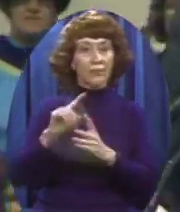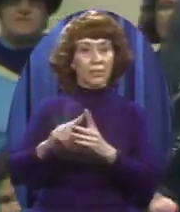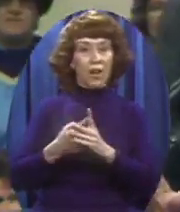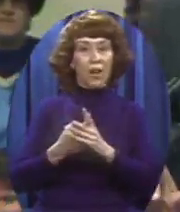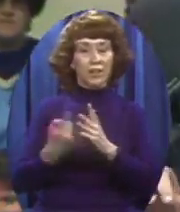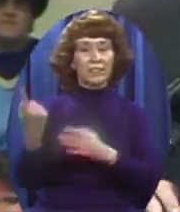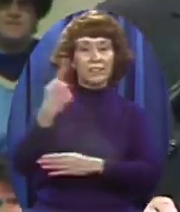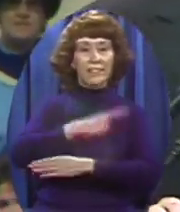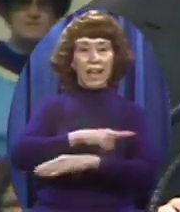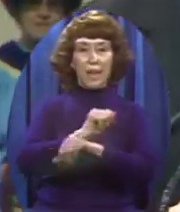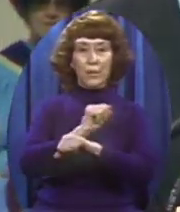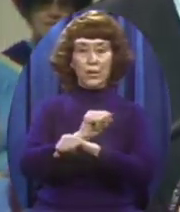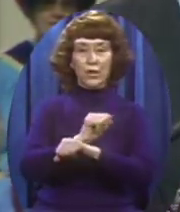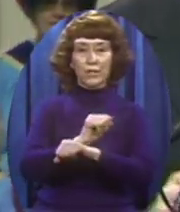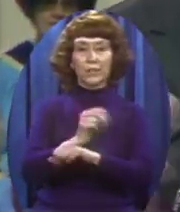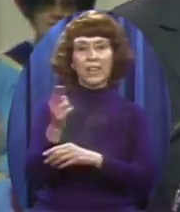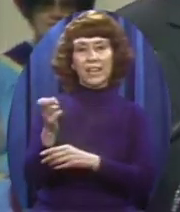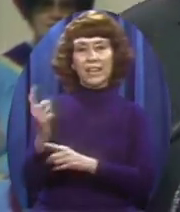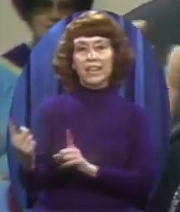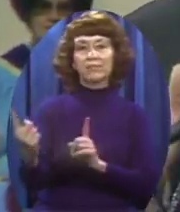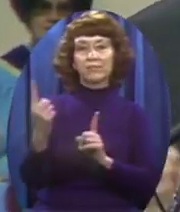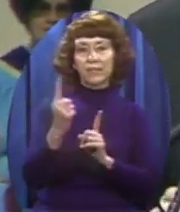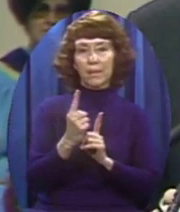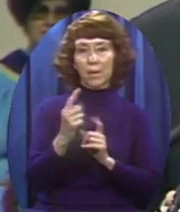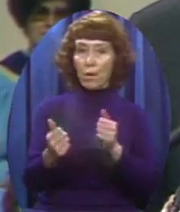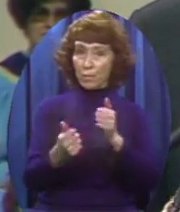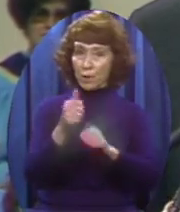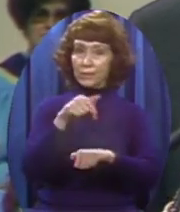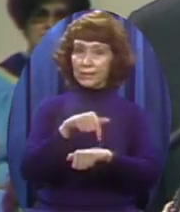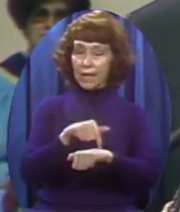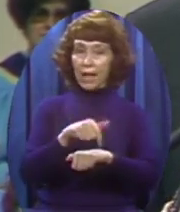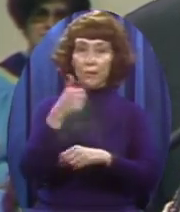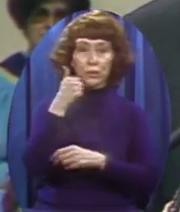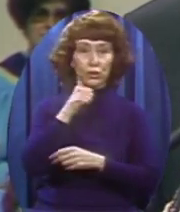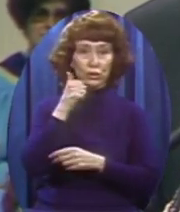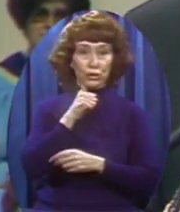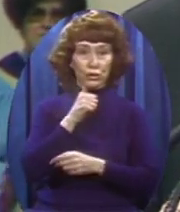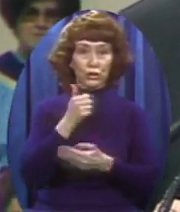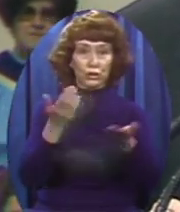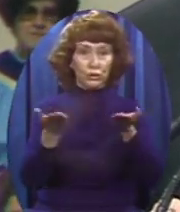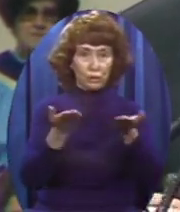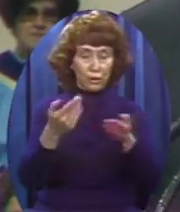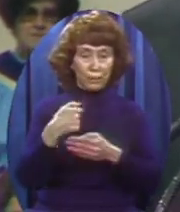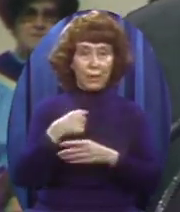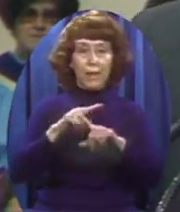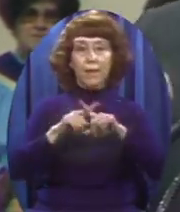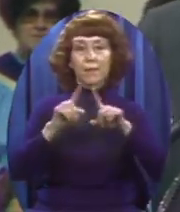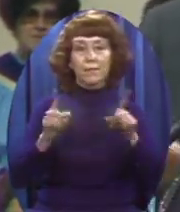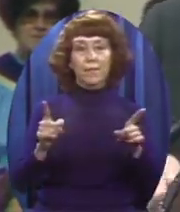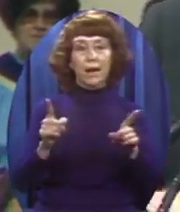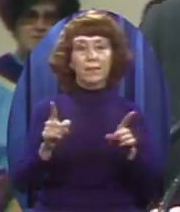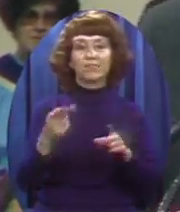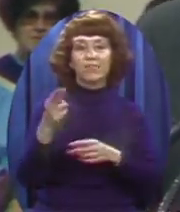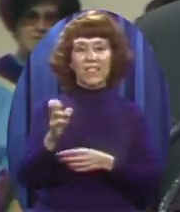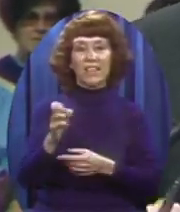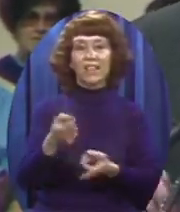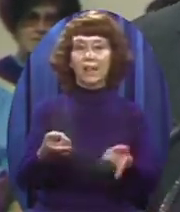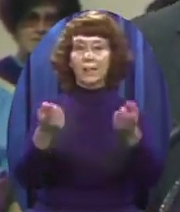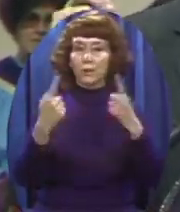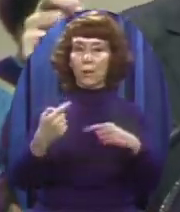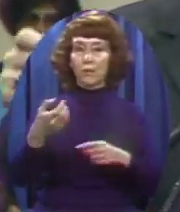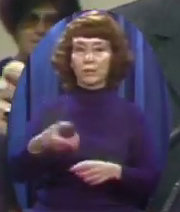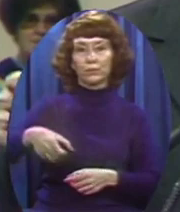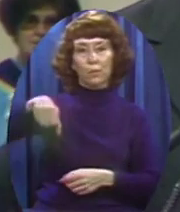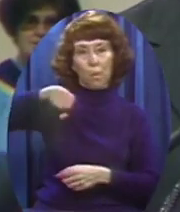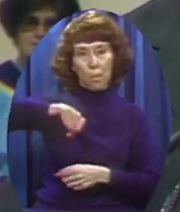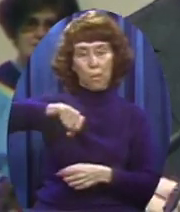and he walked over to the counter. He usually lets the girls take care of me, but he walked over and he poured the coffee himself. He